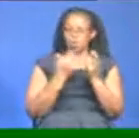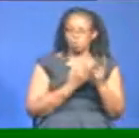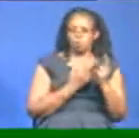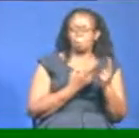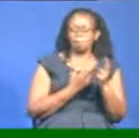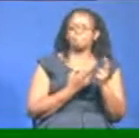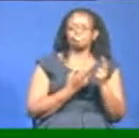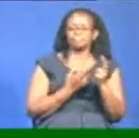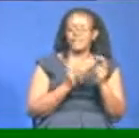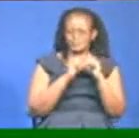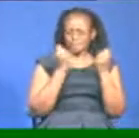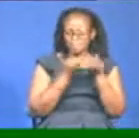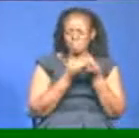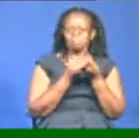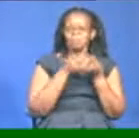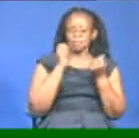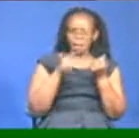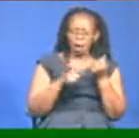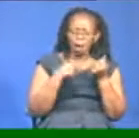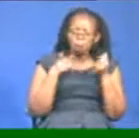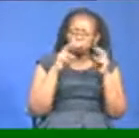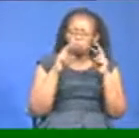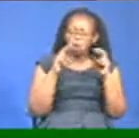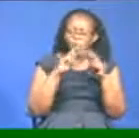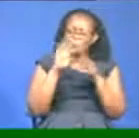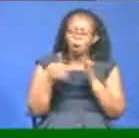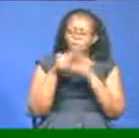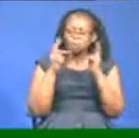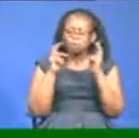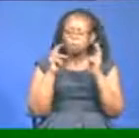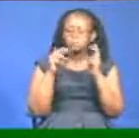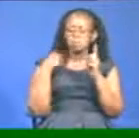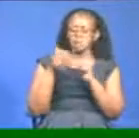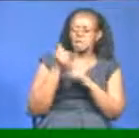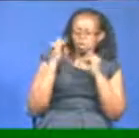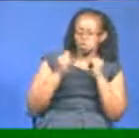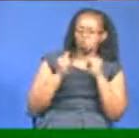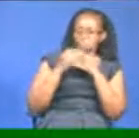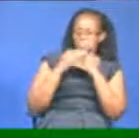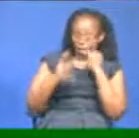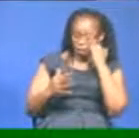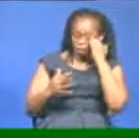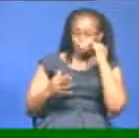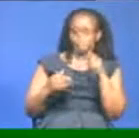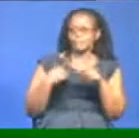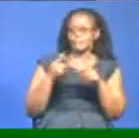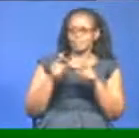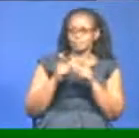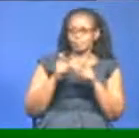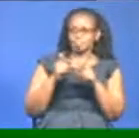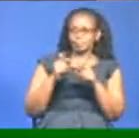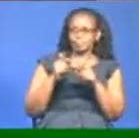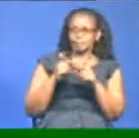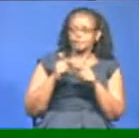all manners as it's stipulated in terms of balance, in terms of even getting new blood, even as we do with the institutional memory,